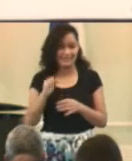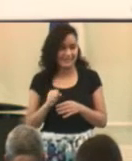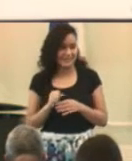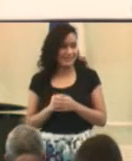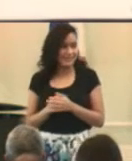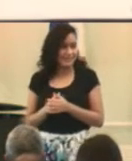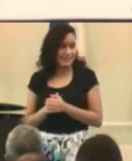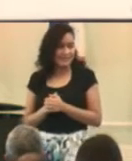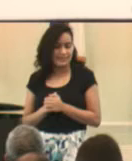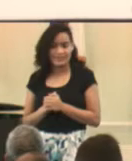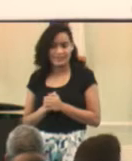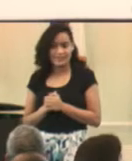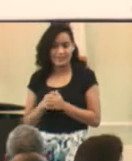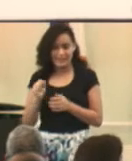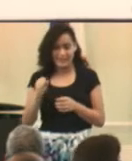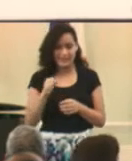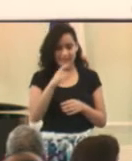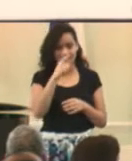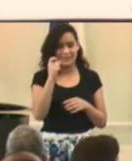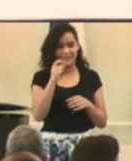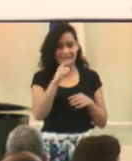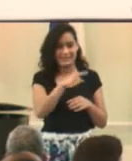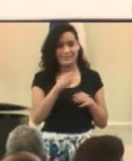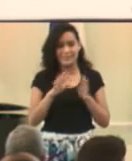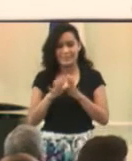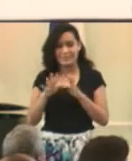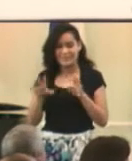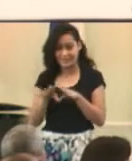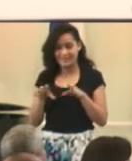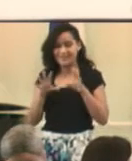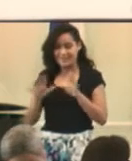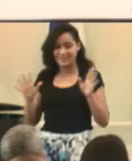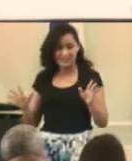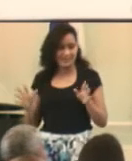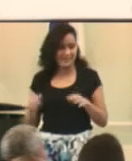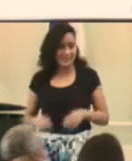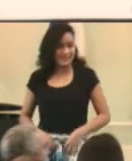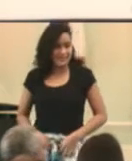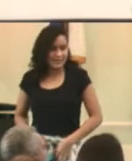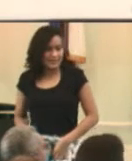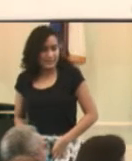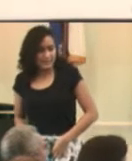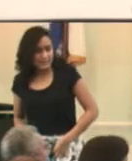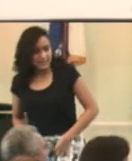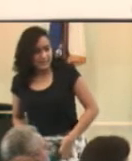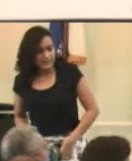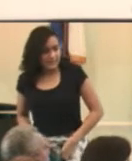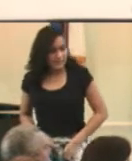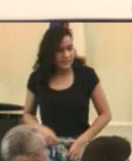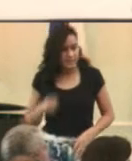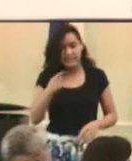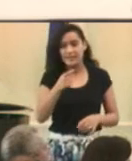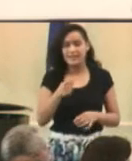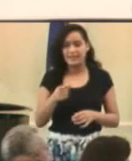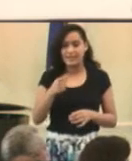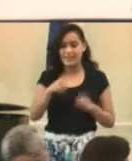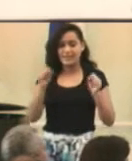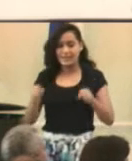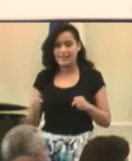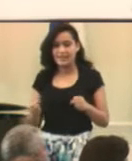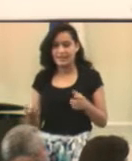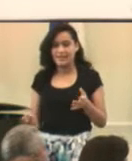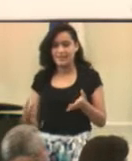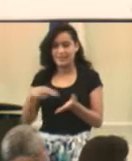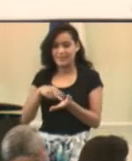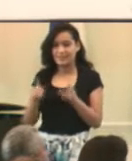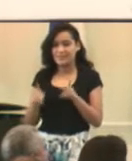Because he does miracles. He does miracles, yes, he does. And why else? He can raise people from the dead. He can raise people from the